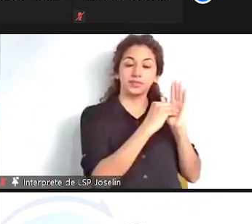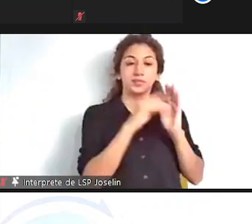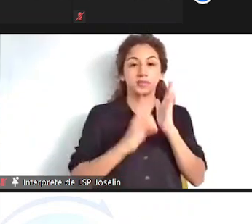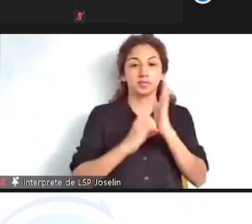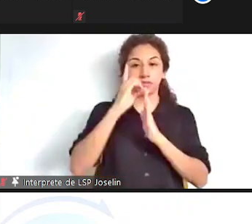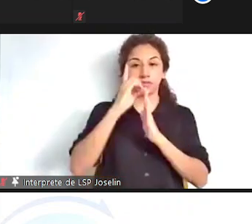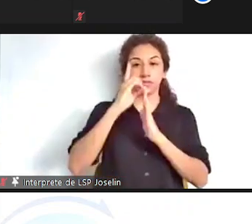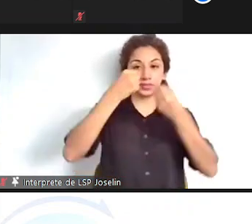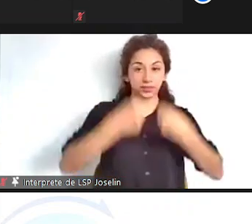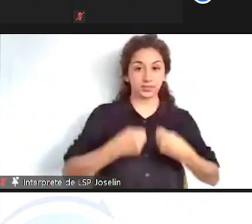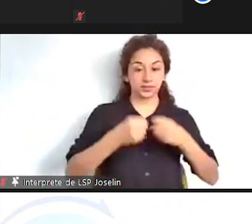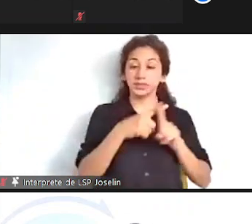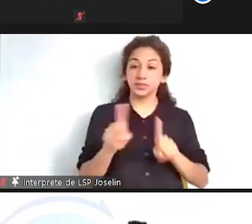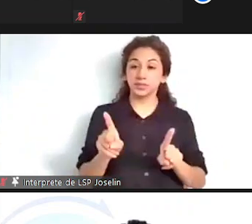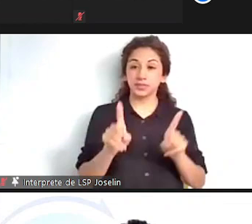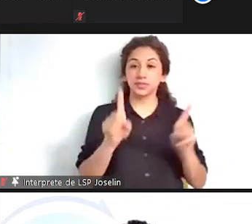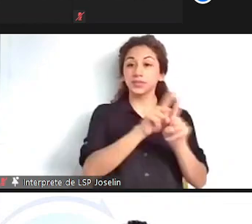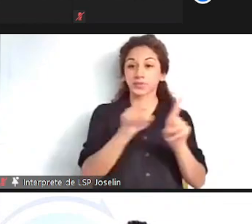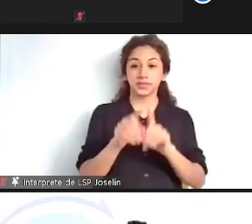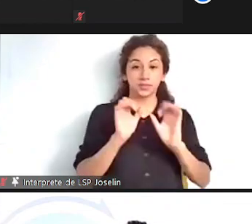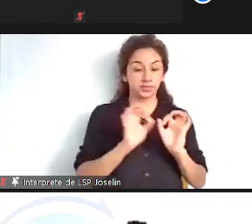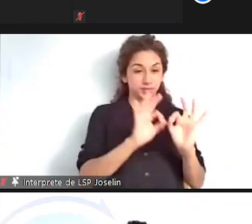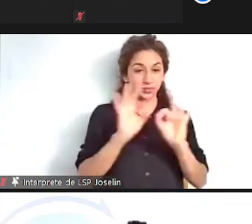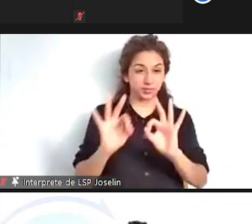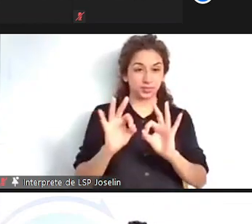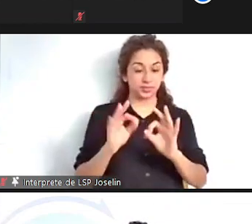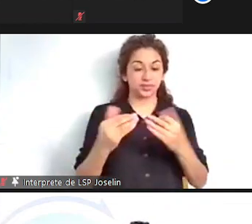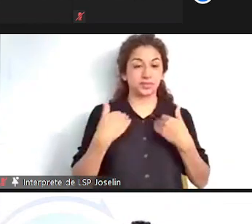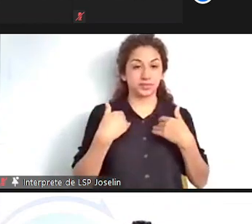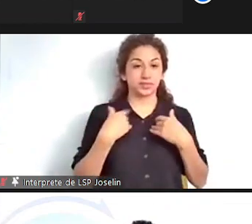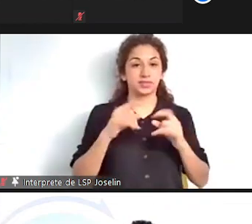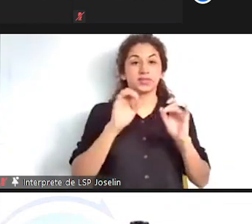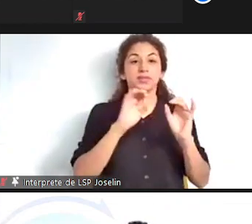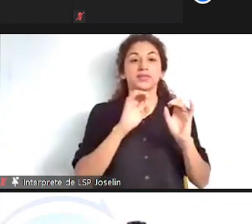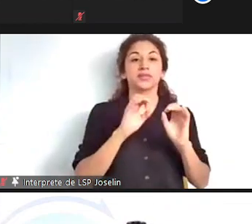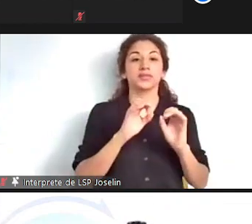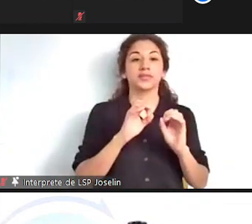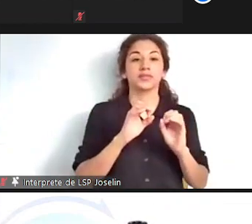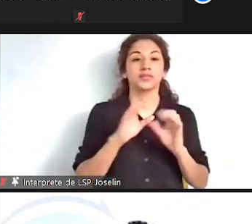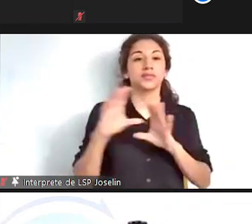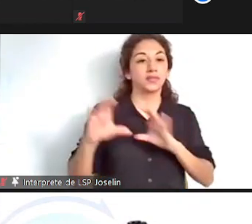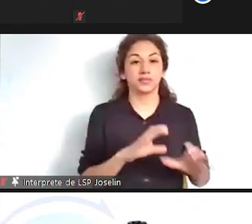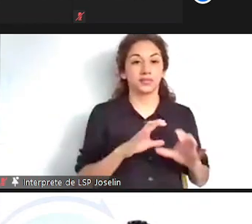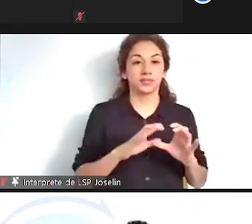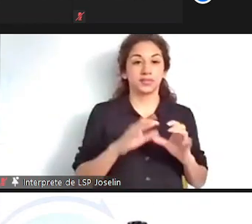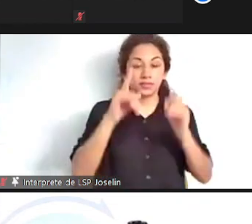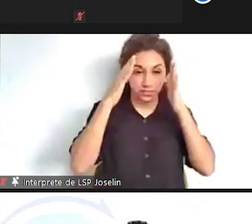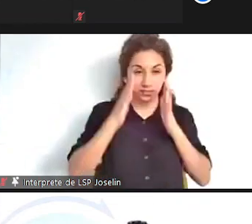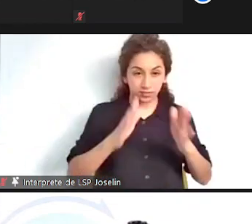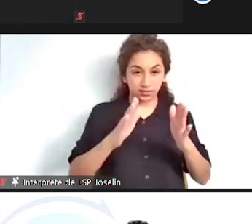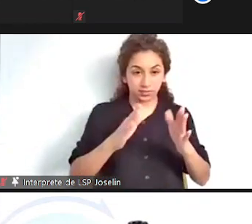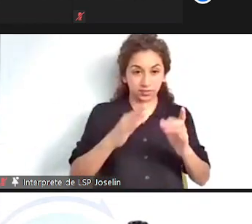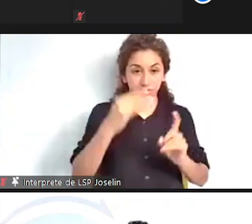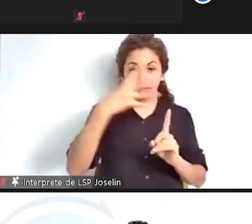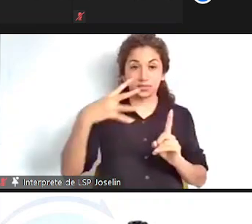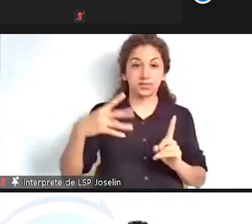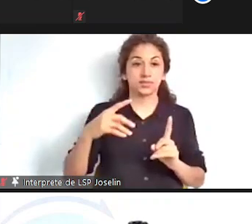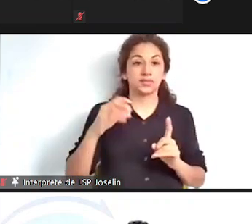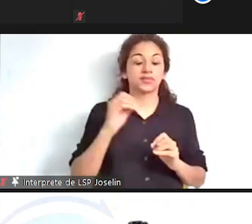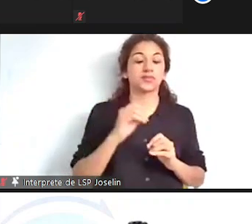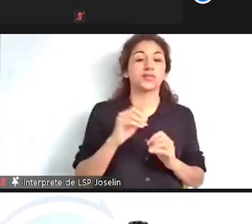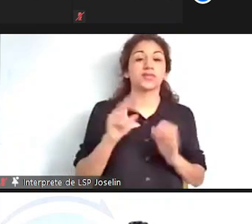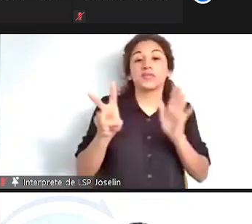agenda of the working towards sustainable development that also can tackle the adverse and impact real and potential from this